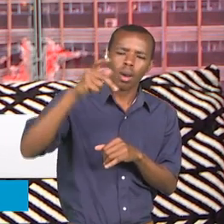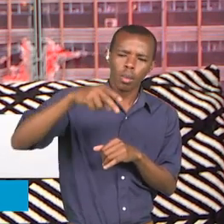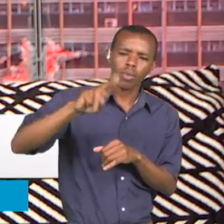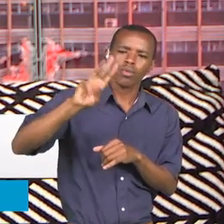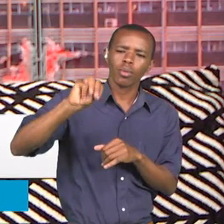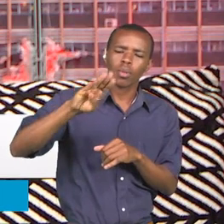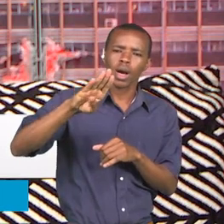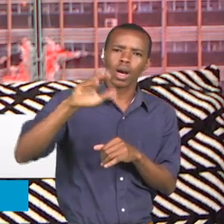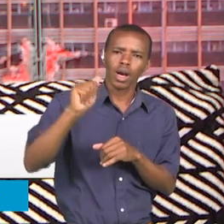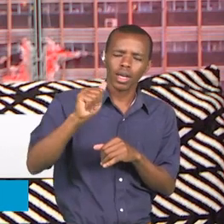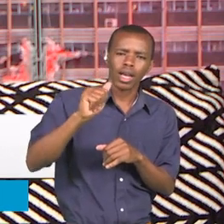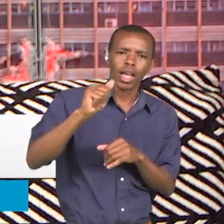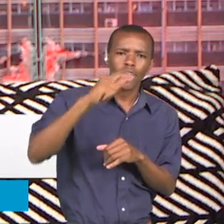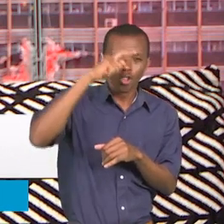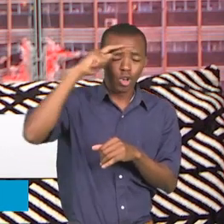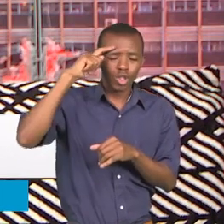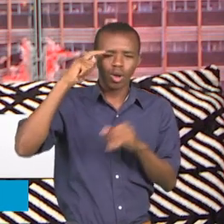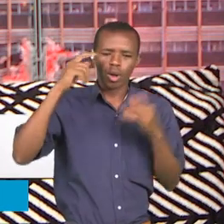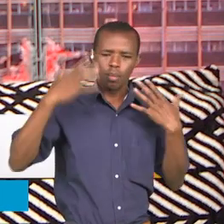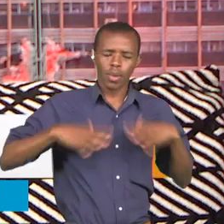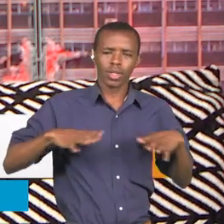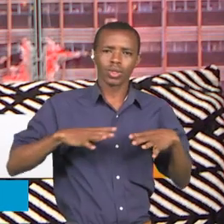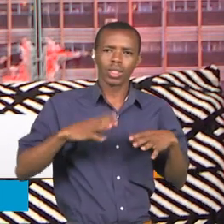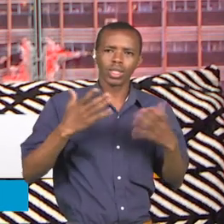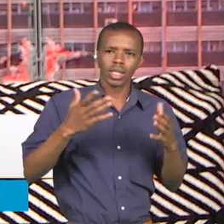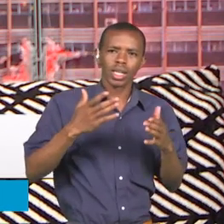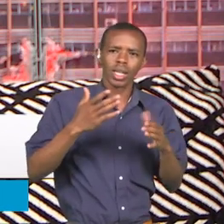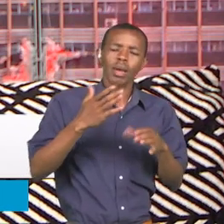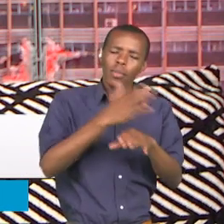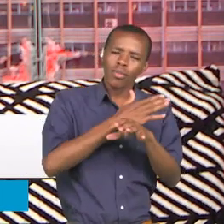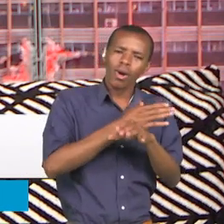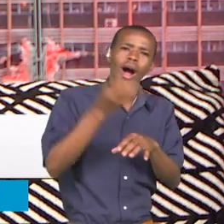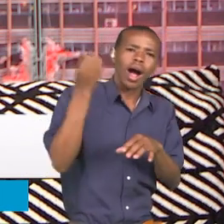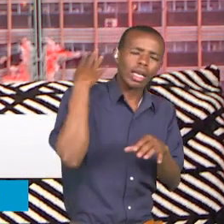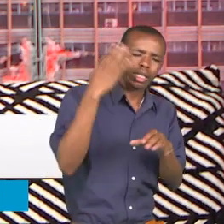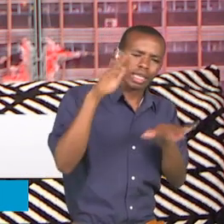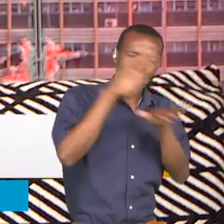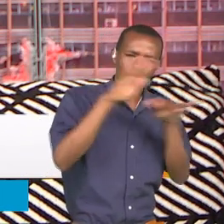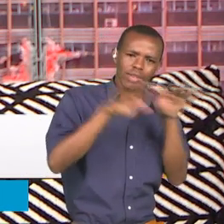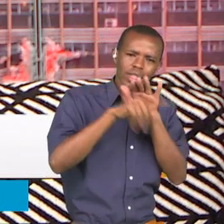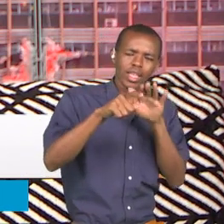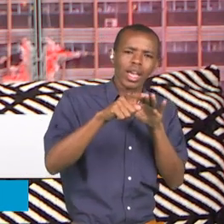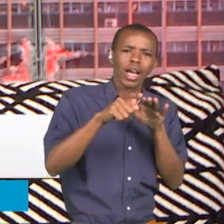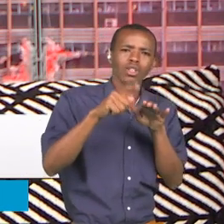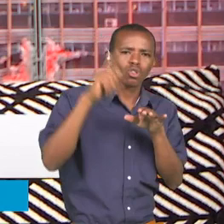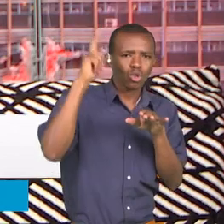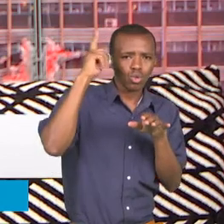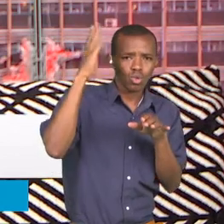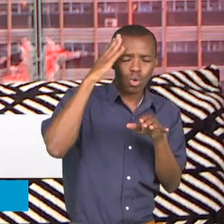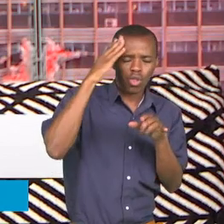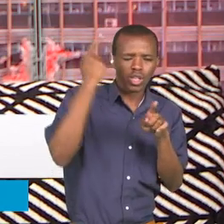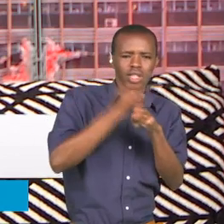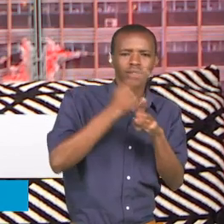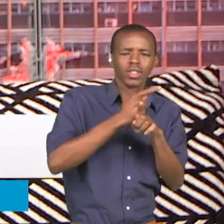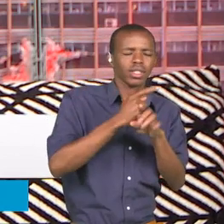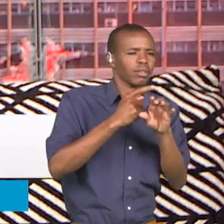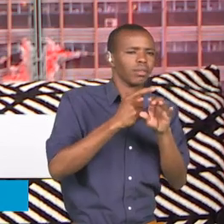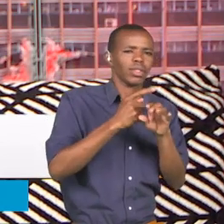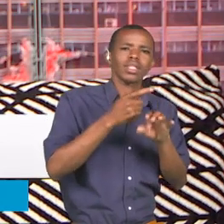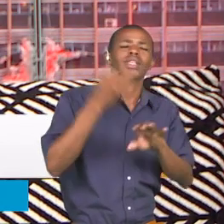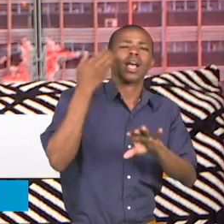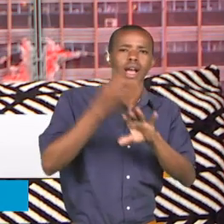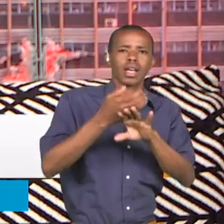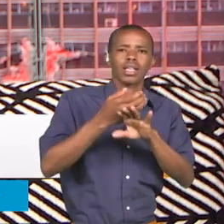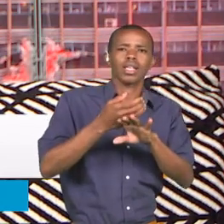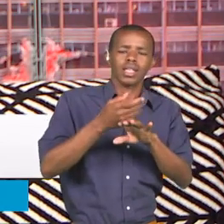then the ordinary person may not, at the time of purchase, may not really be in a position to differentiate between the two. Yeah. So this person is